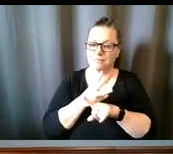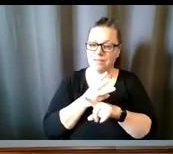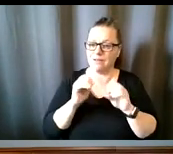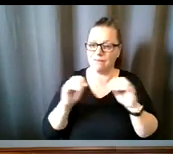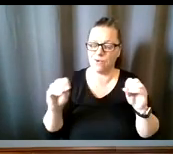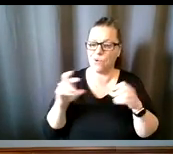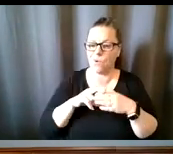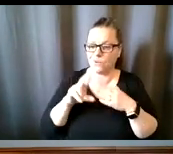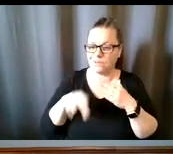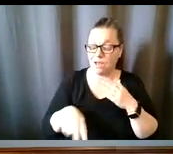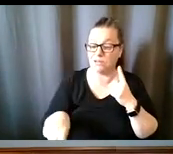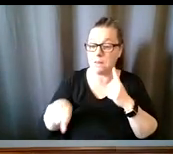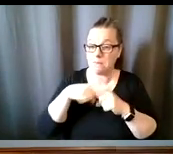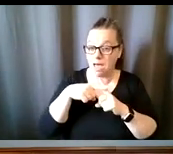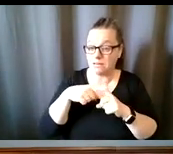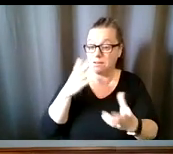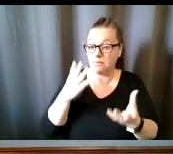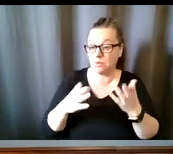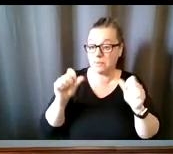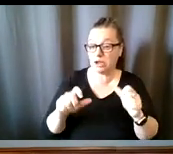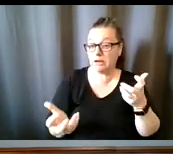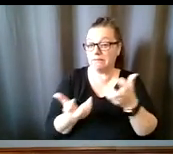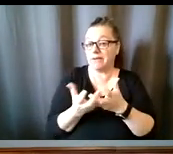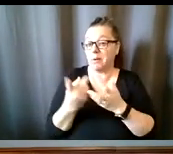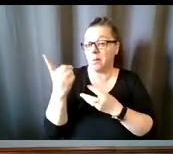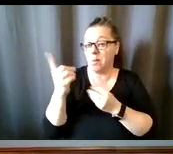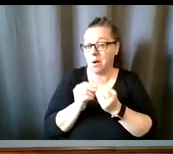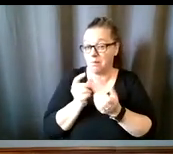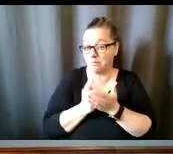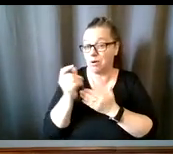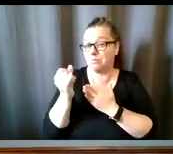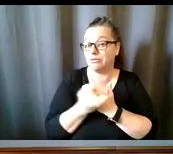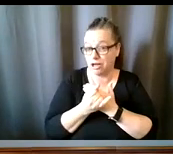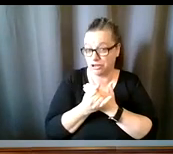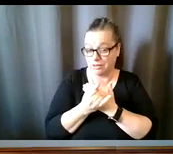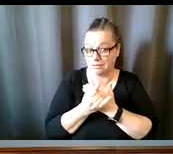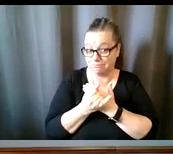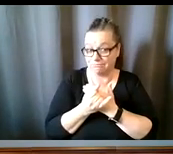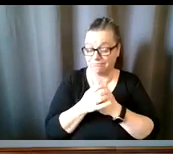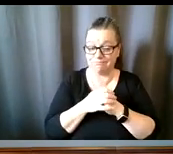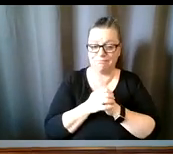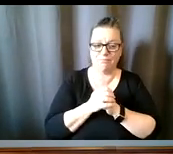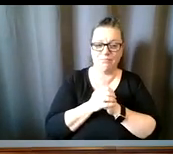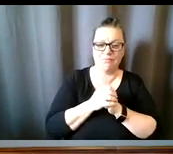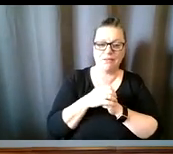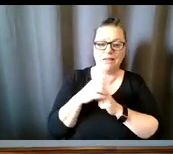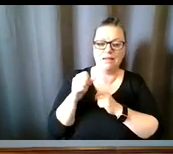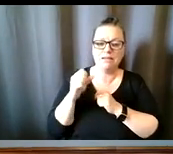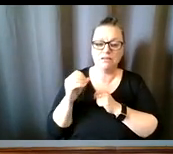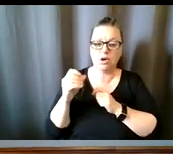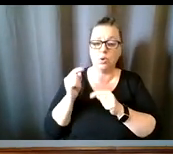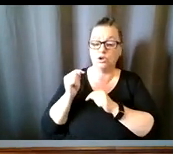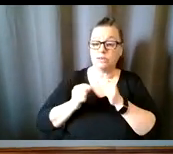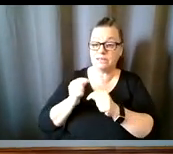results. Plus, we probably could have fit in one more project in that same amount of time it took us to do 3. So traditional management